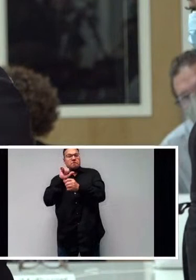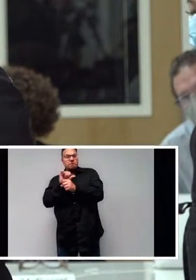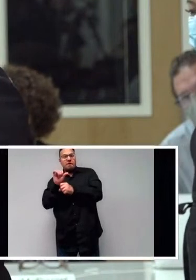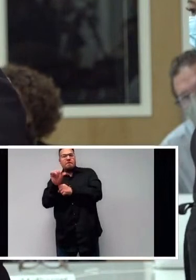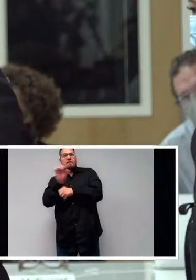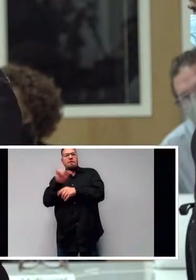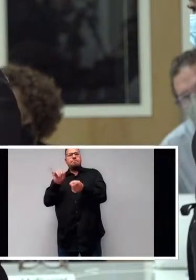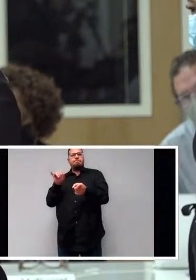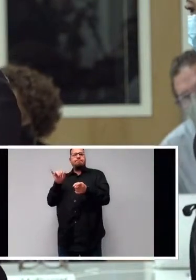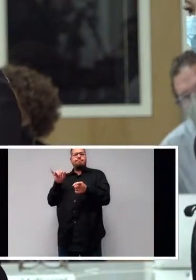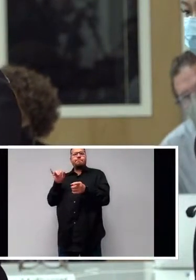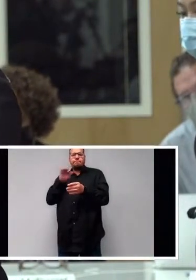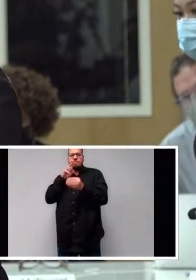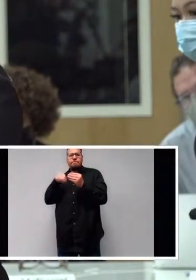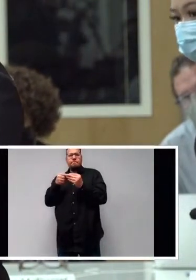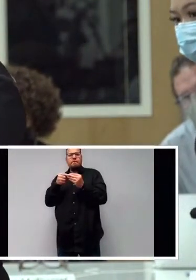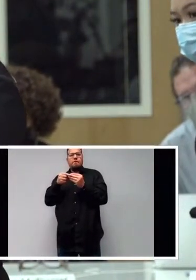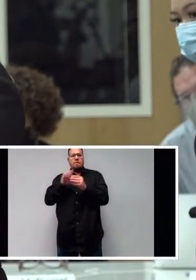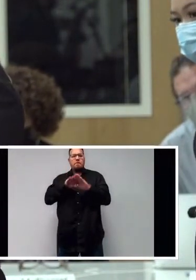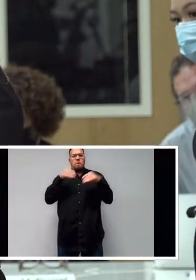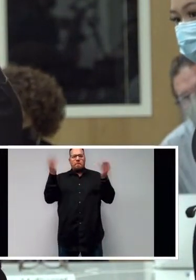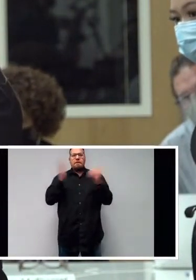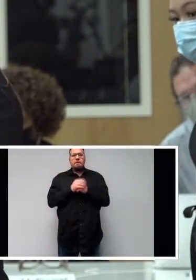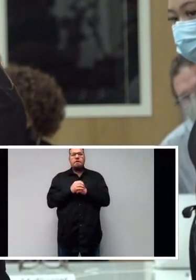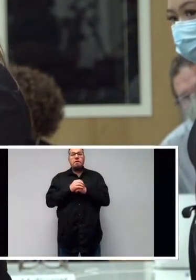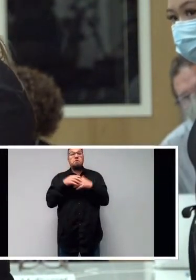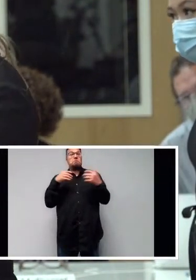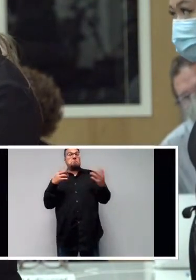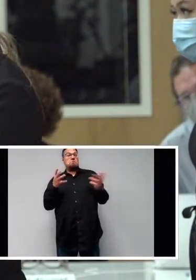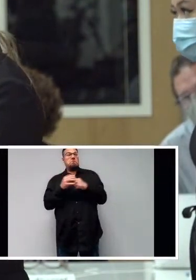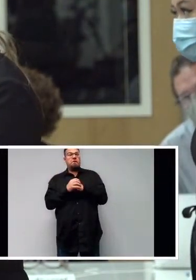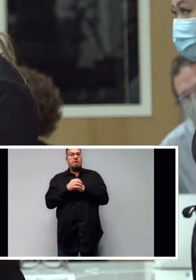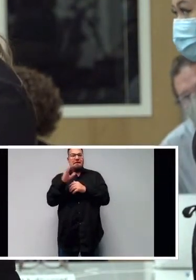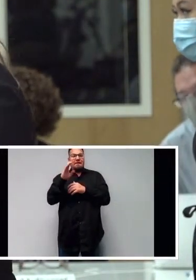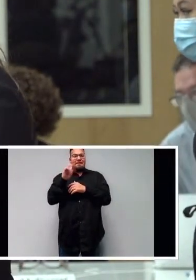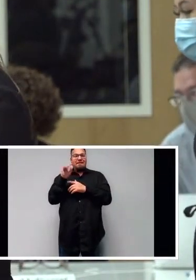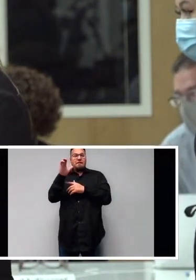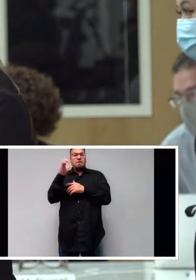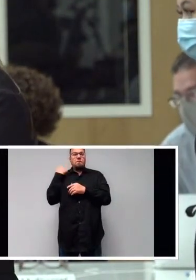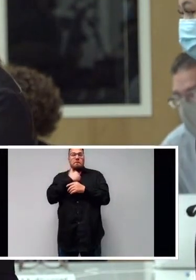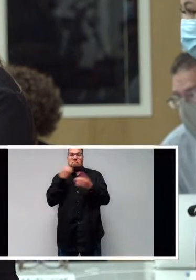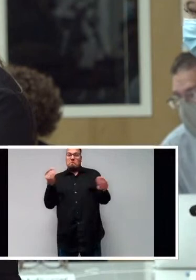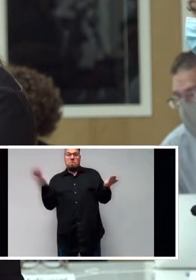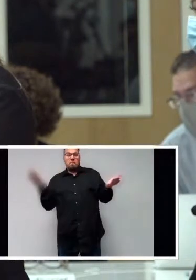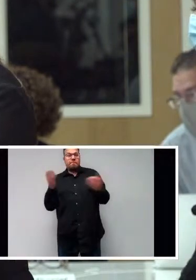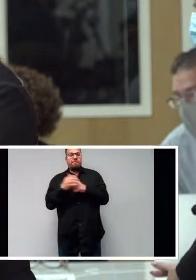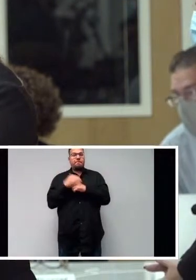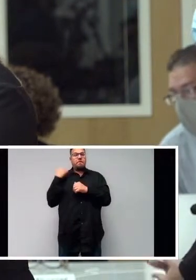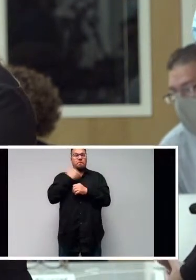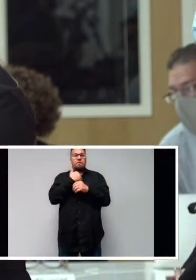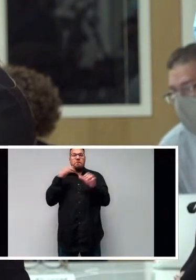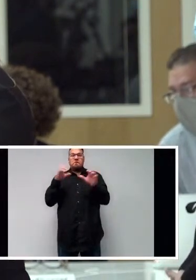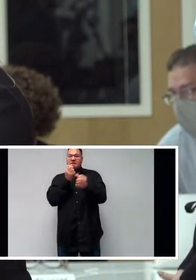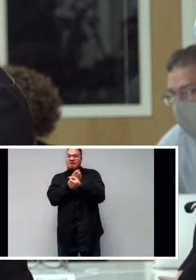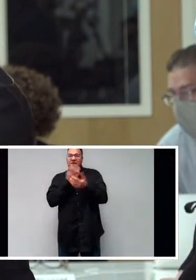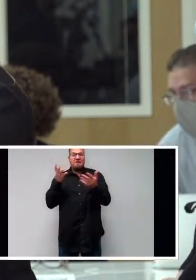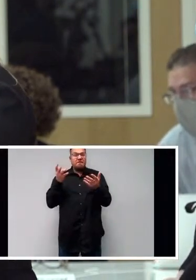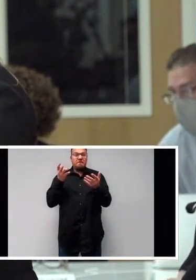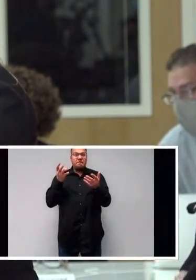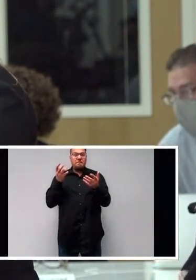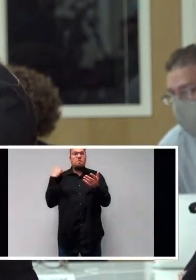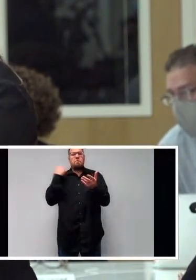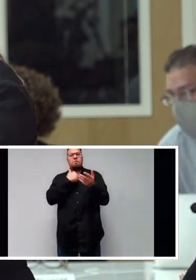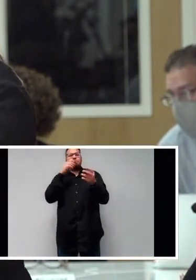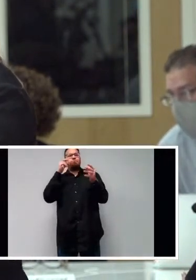about in the opening. So at CTEC, what we do is we run everything we do through what we refer